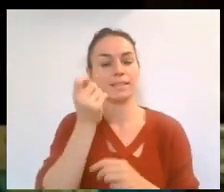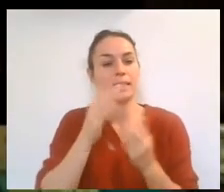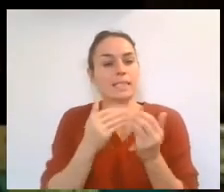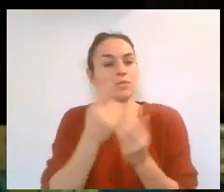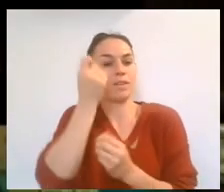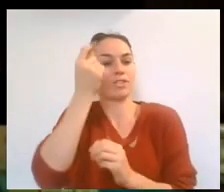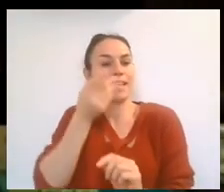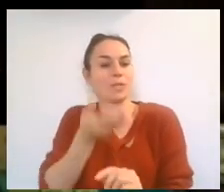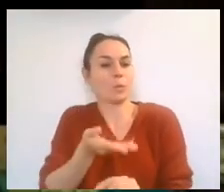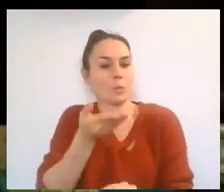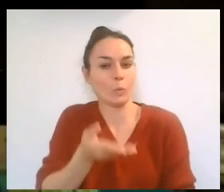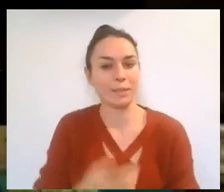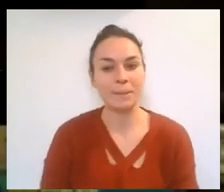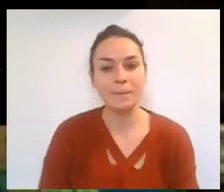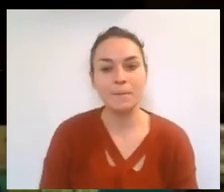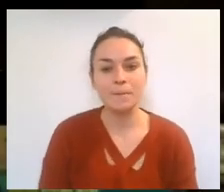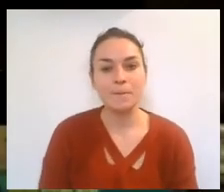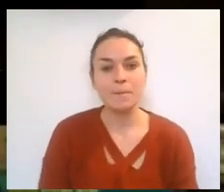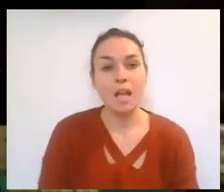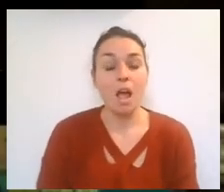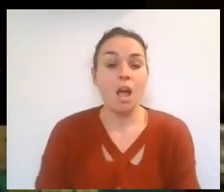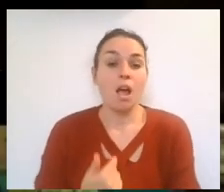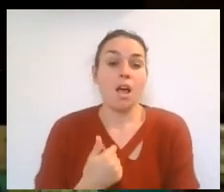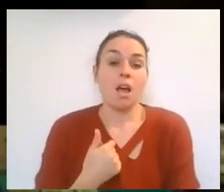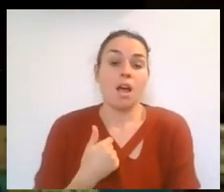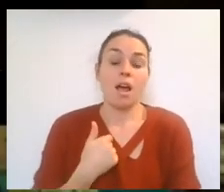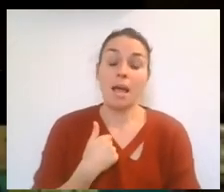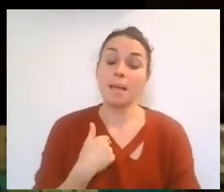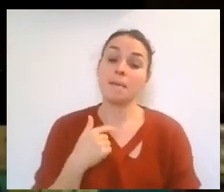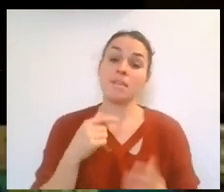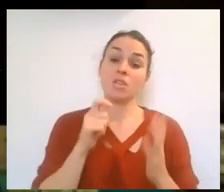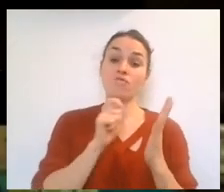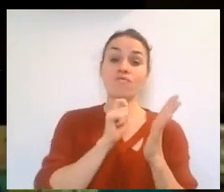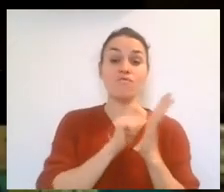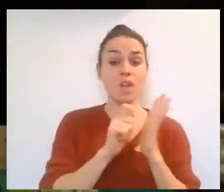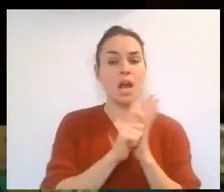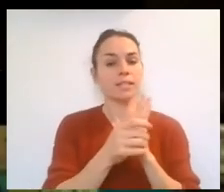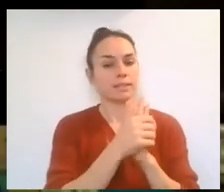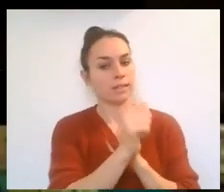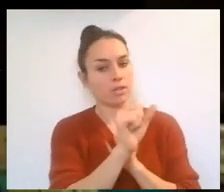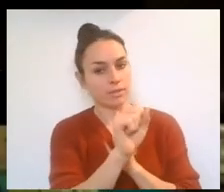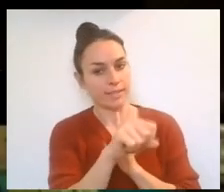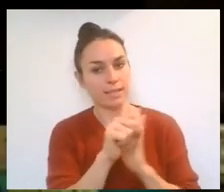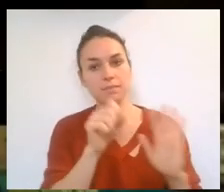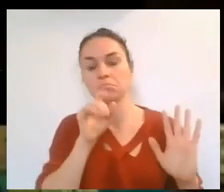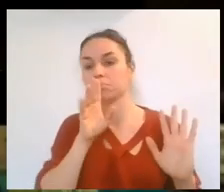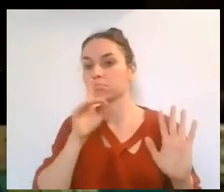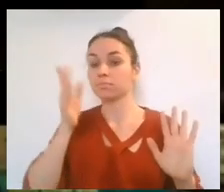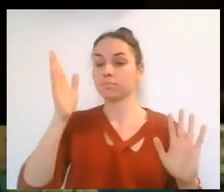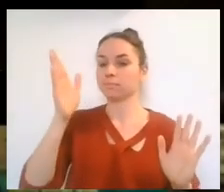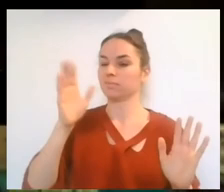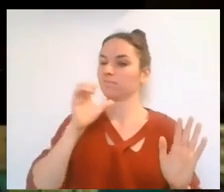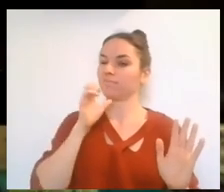I consider writing perhaps one of my gifts, speaking not so. In any event,